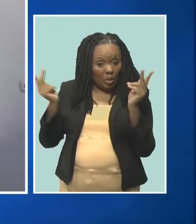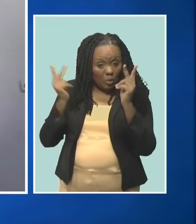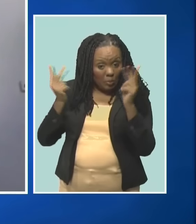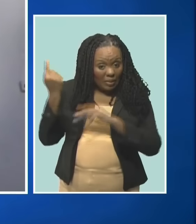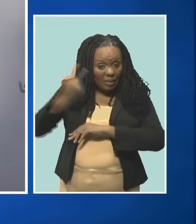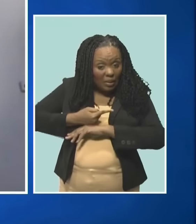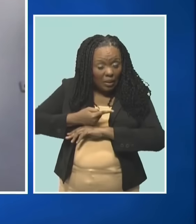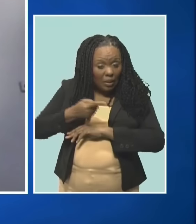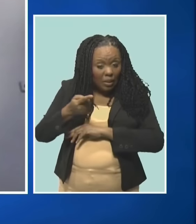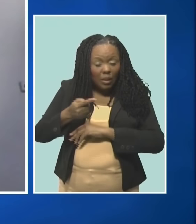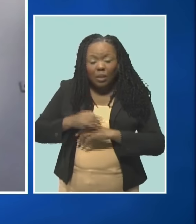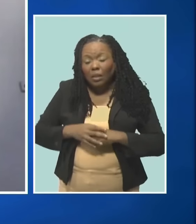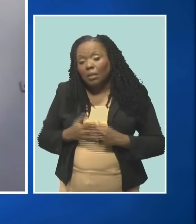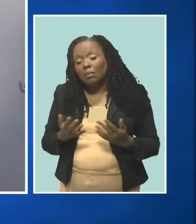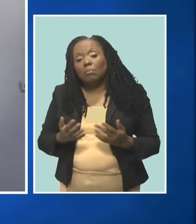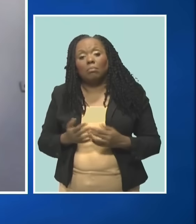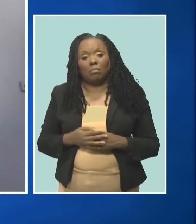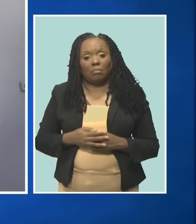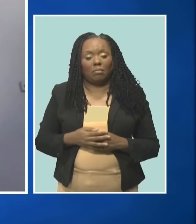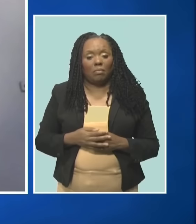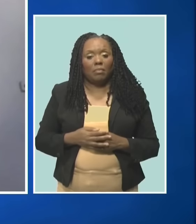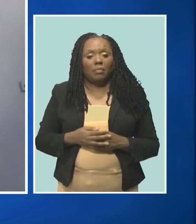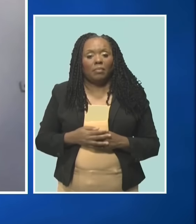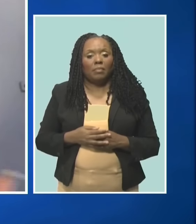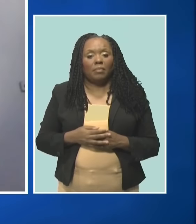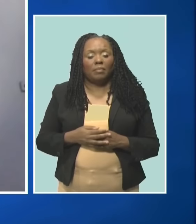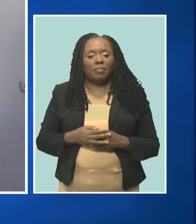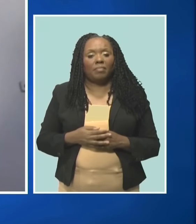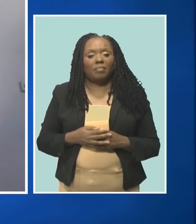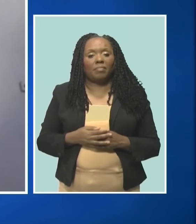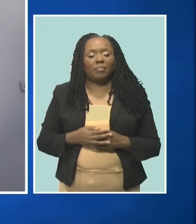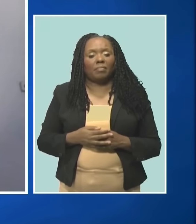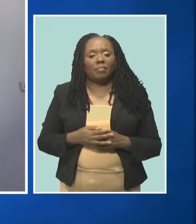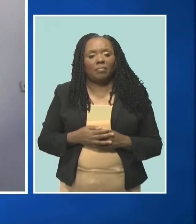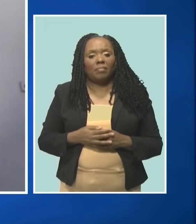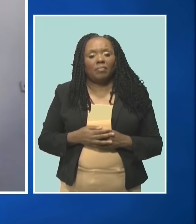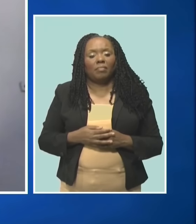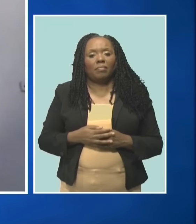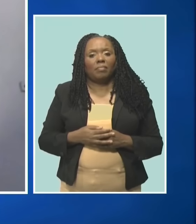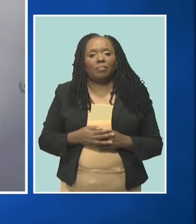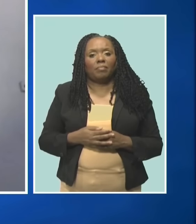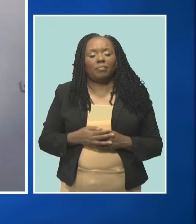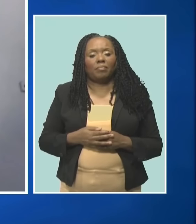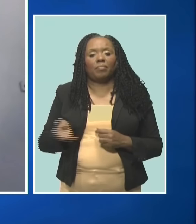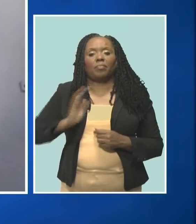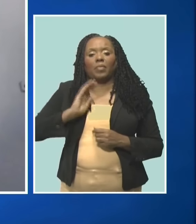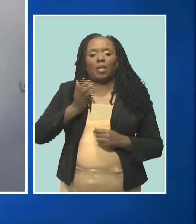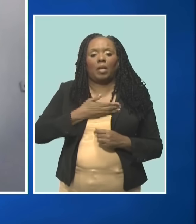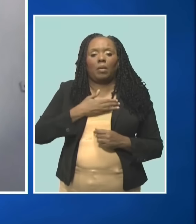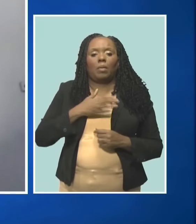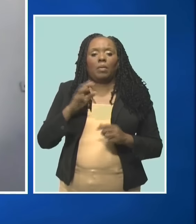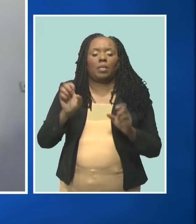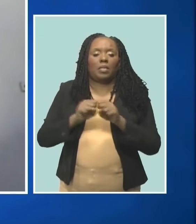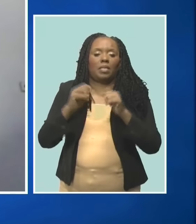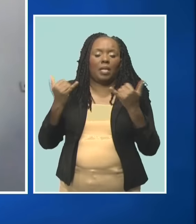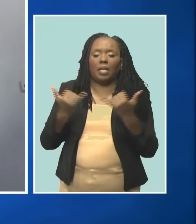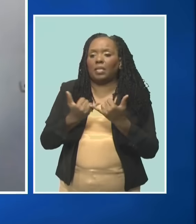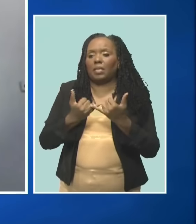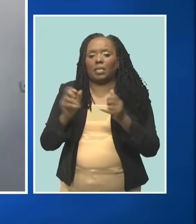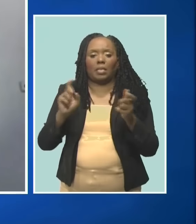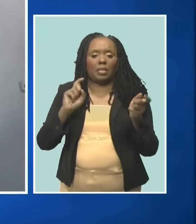kadumit day. And I think how we are changing our societies, our societal